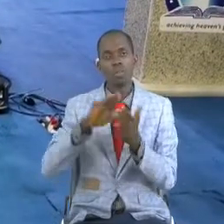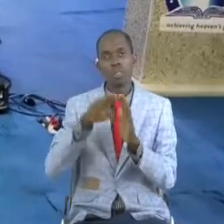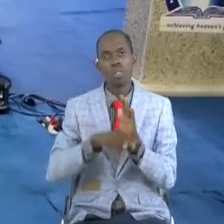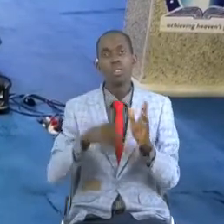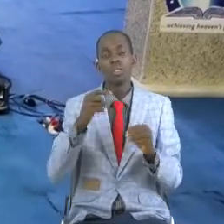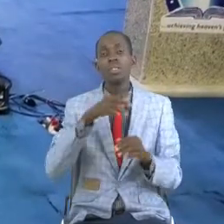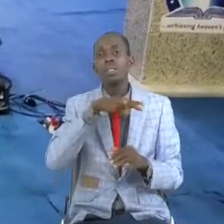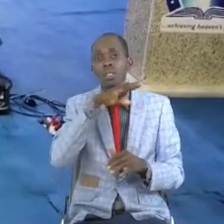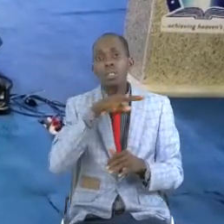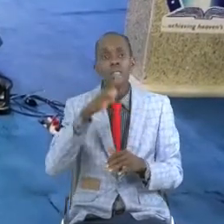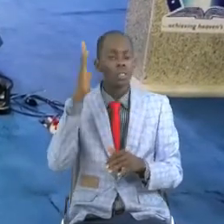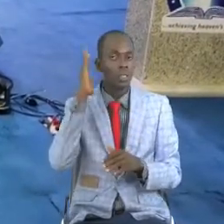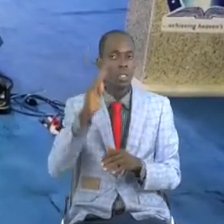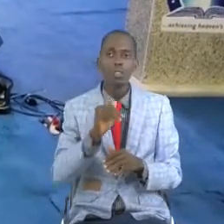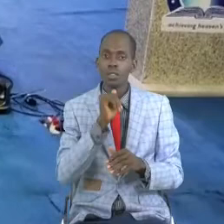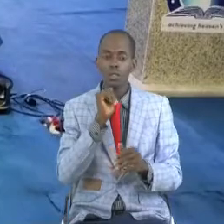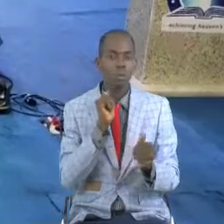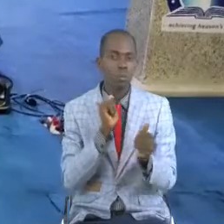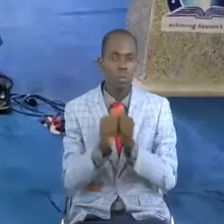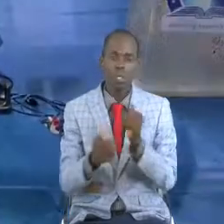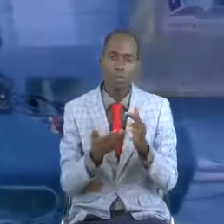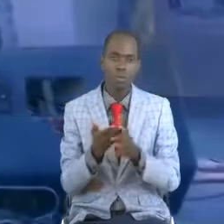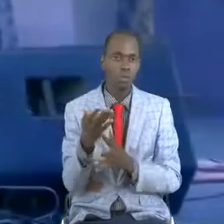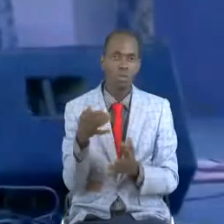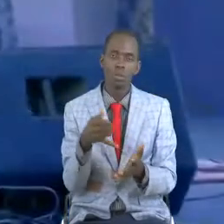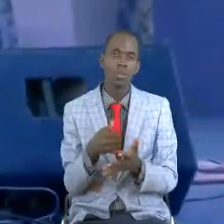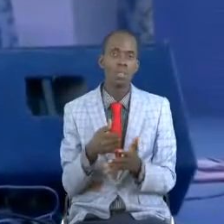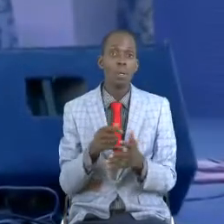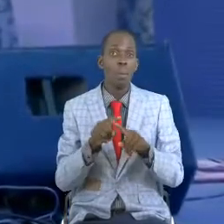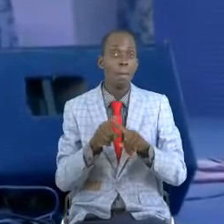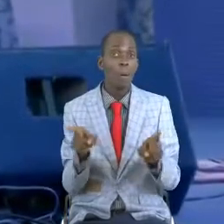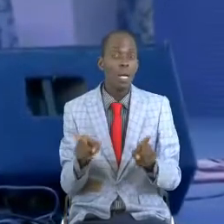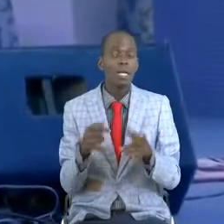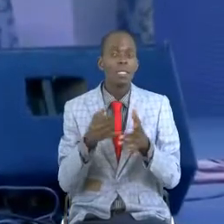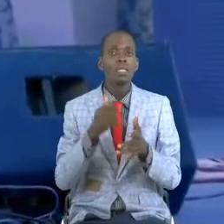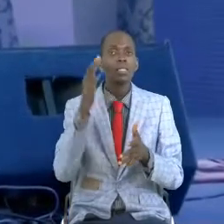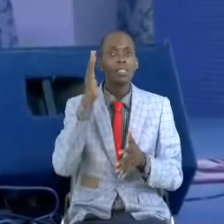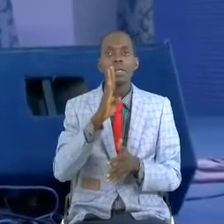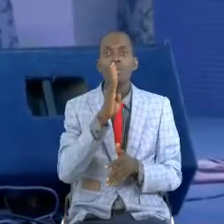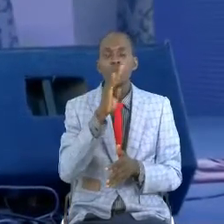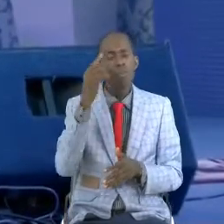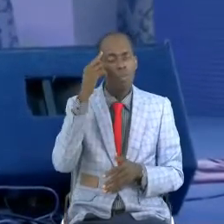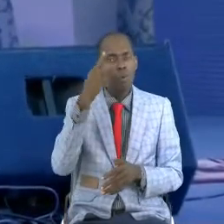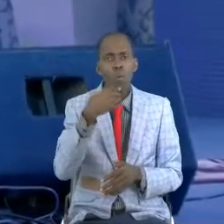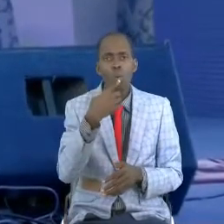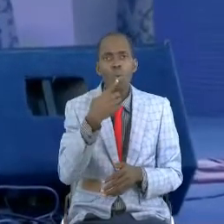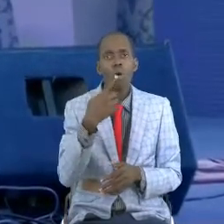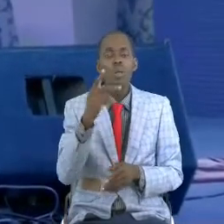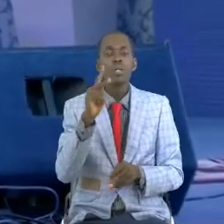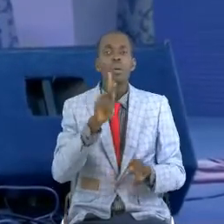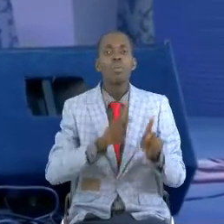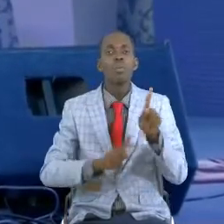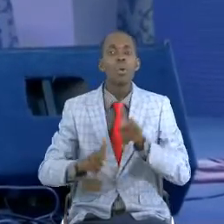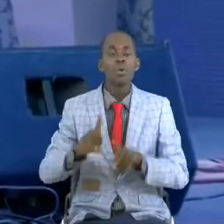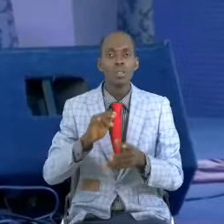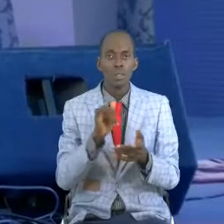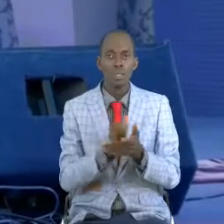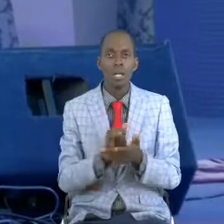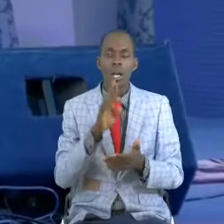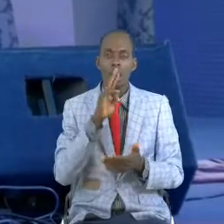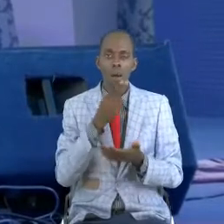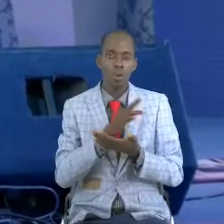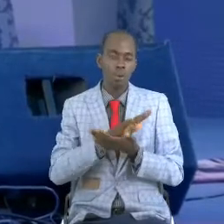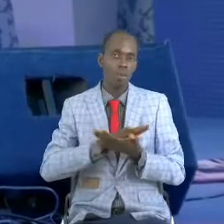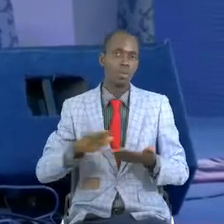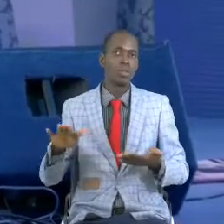pass over it but it shall be for those the way fearing men do fool shall not